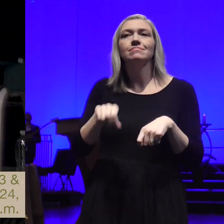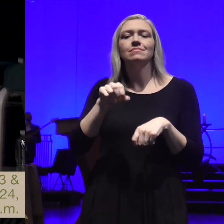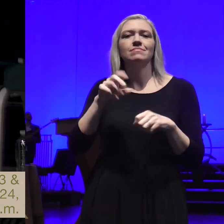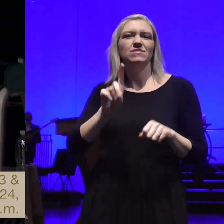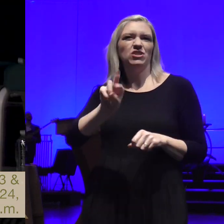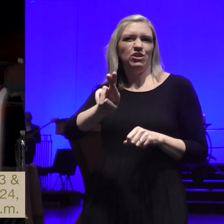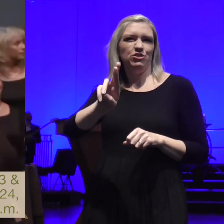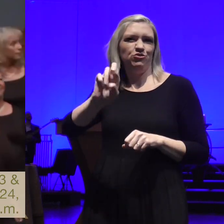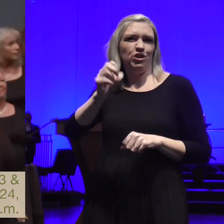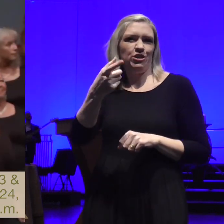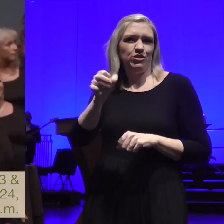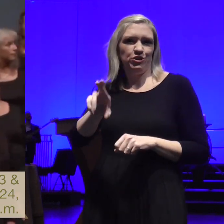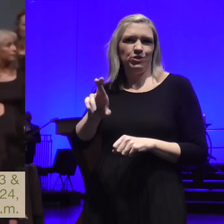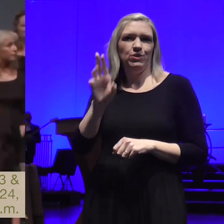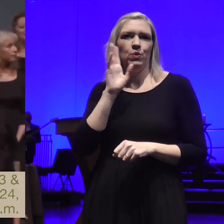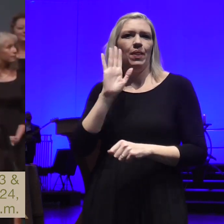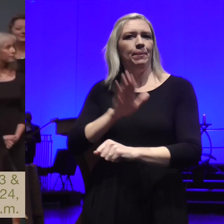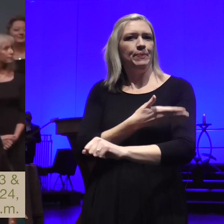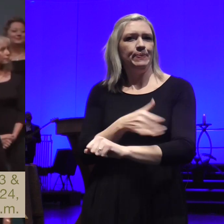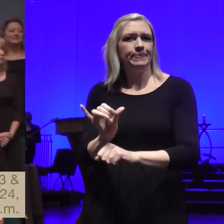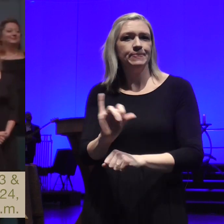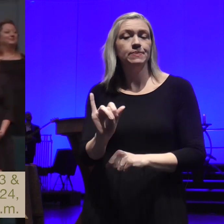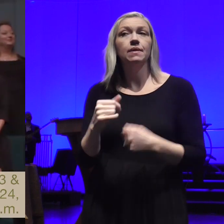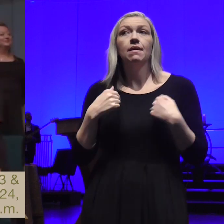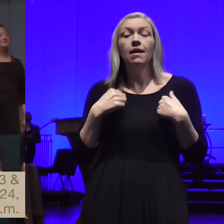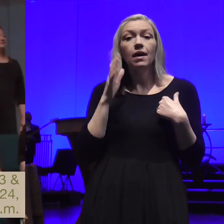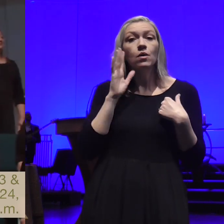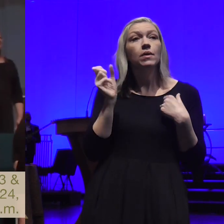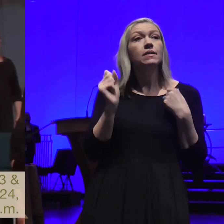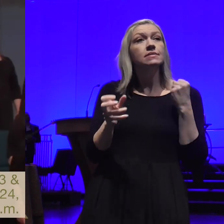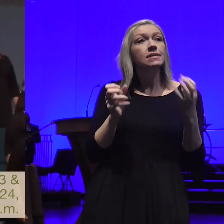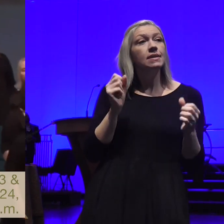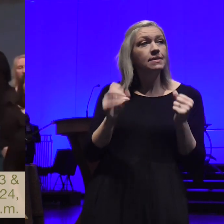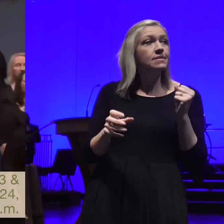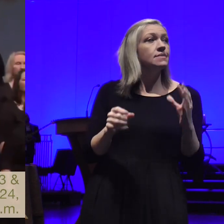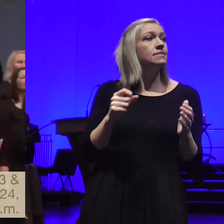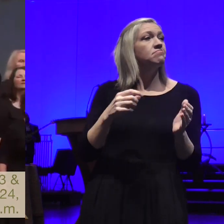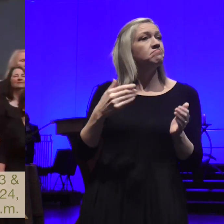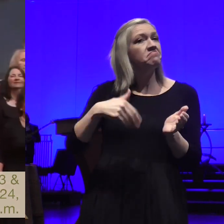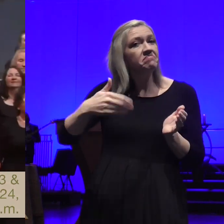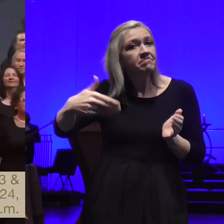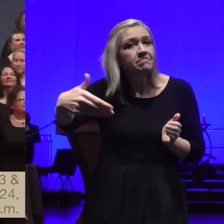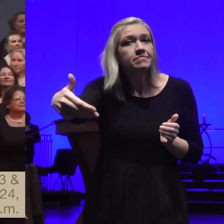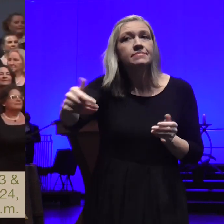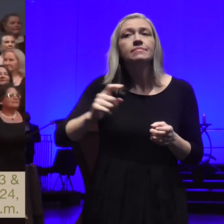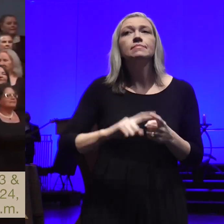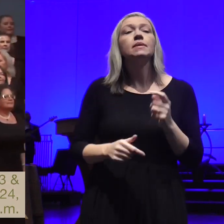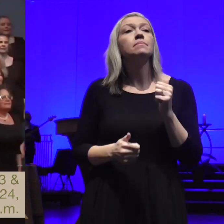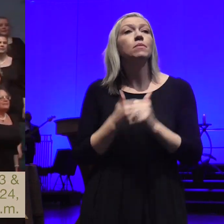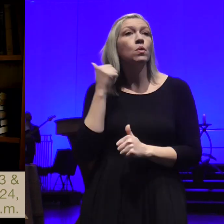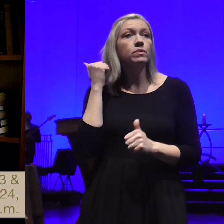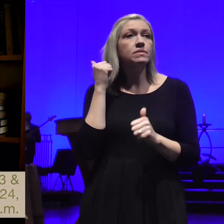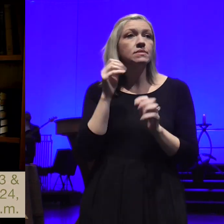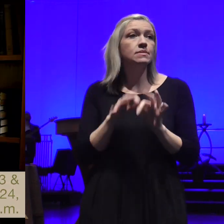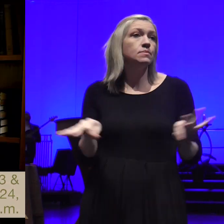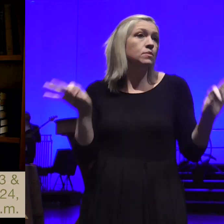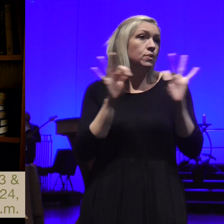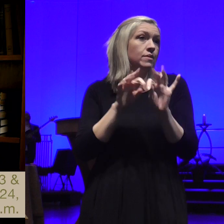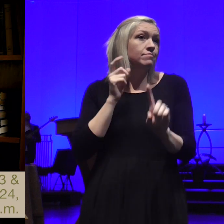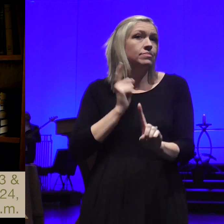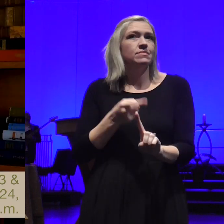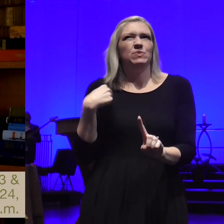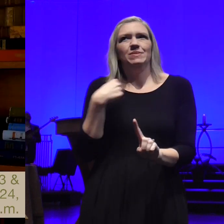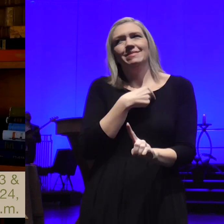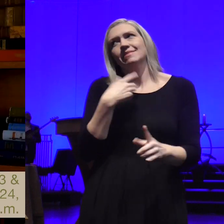Roger. I will sing a song here or there, but mostly we are